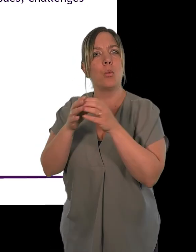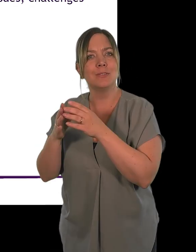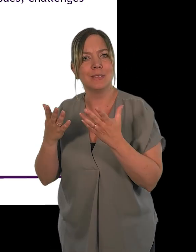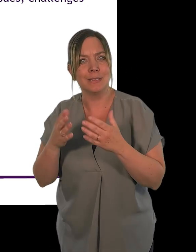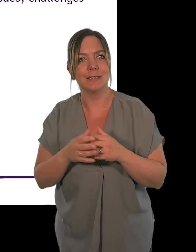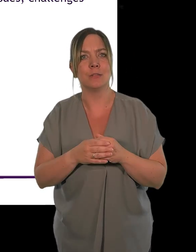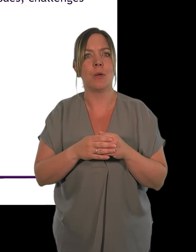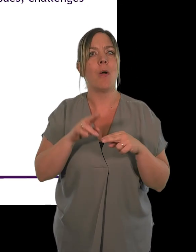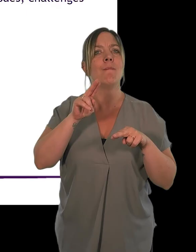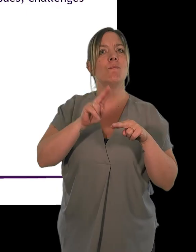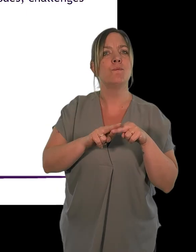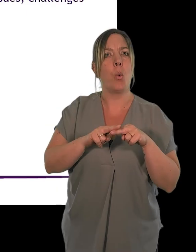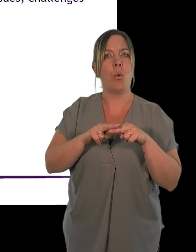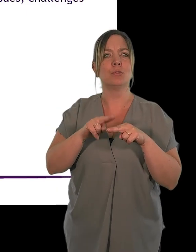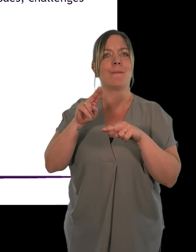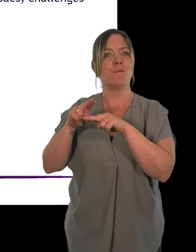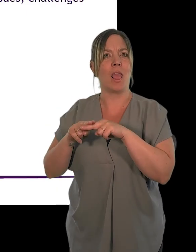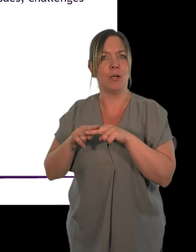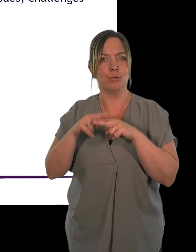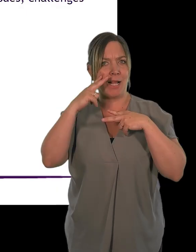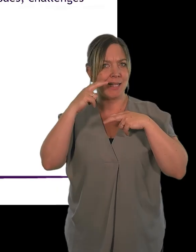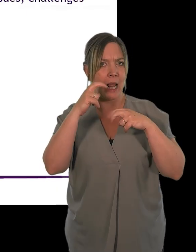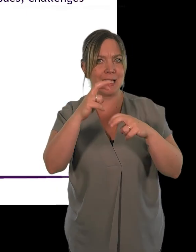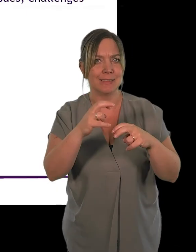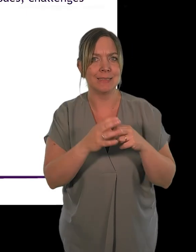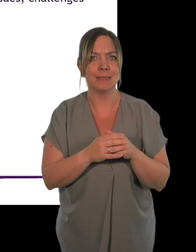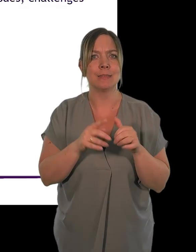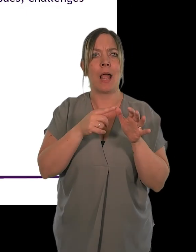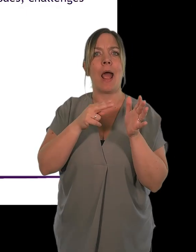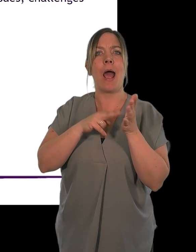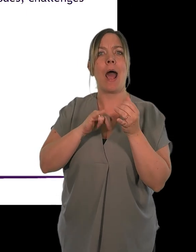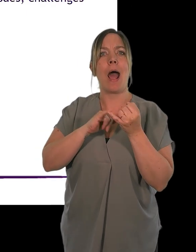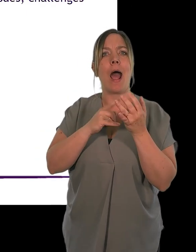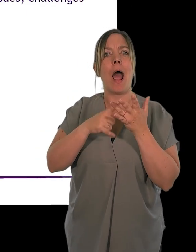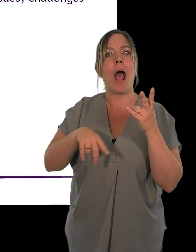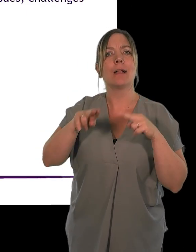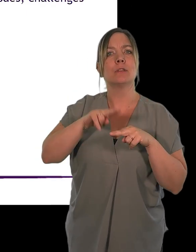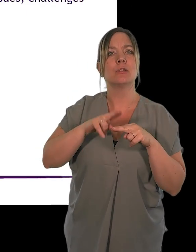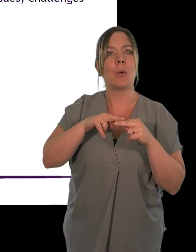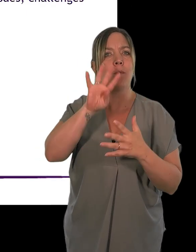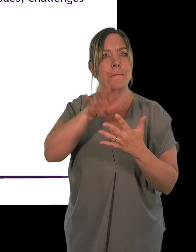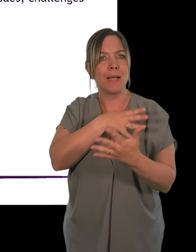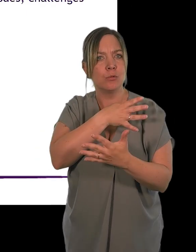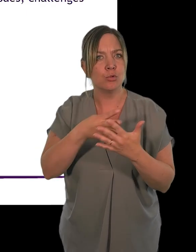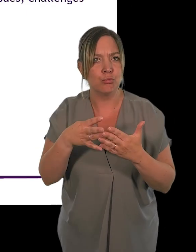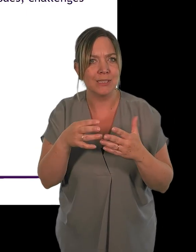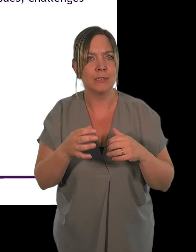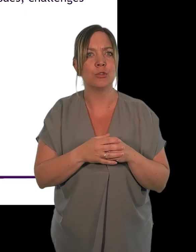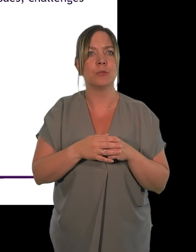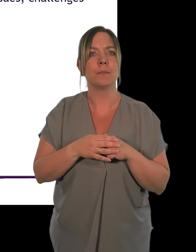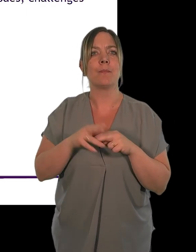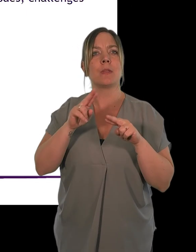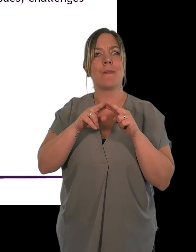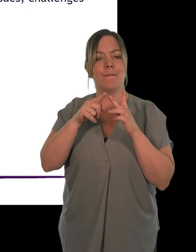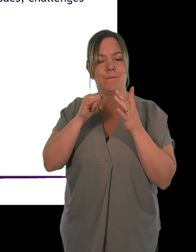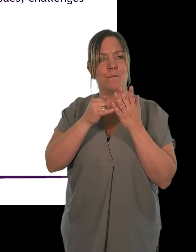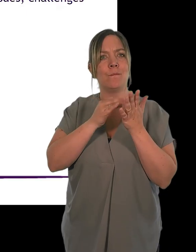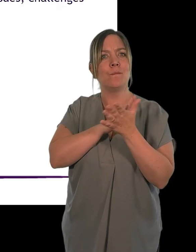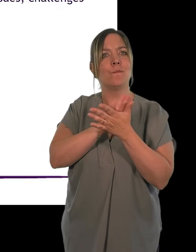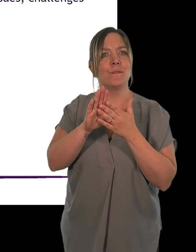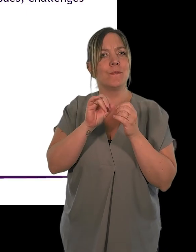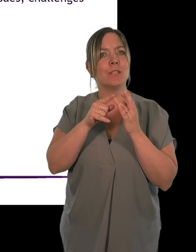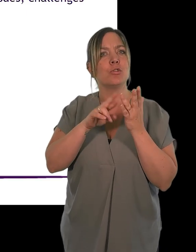analysis, Ansoff's matrix, fishbone diagram, or balanced scorecard, etc.